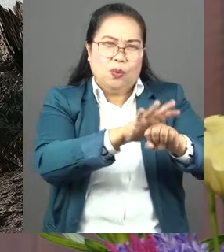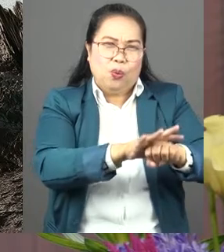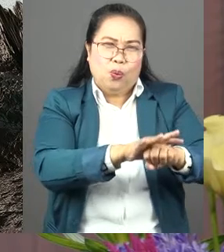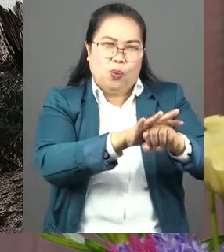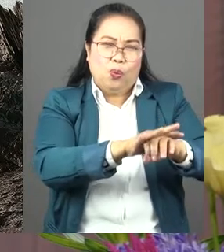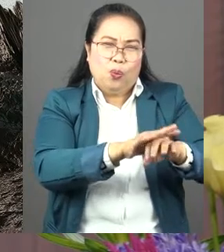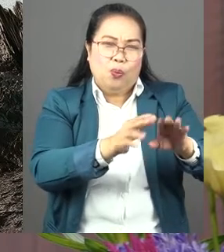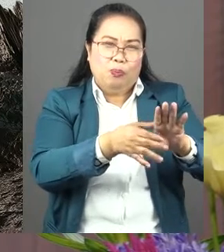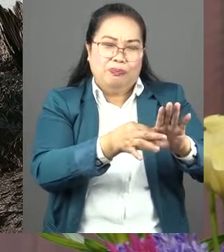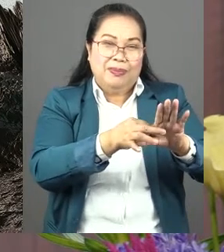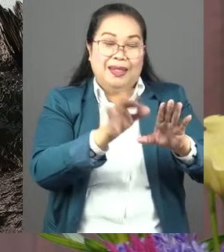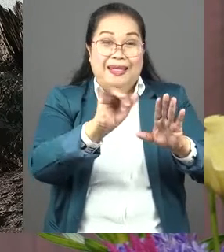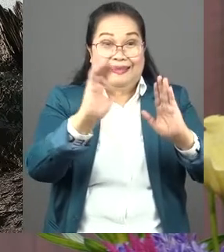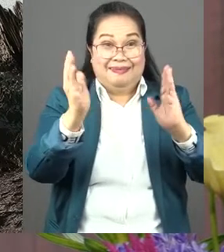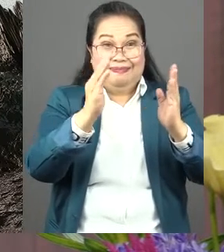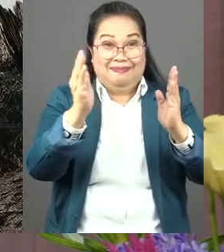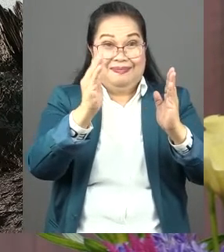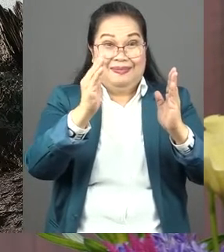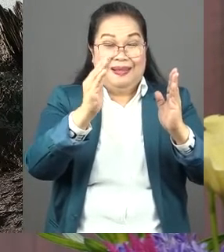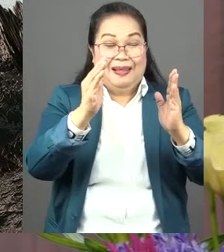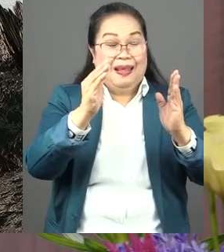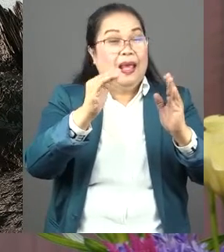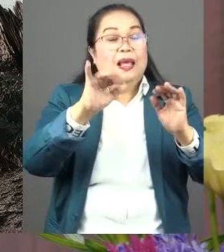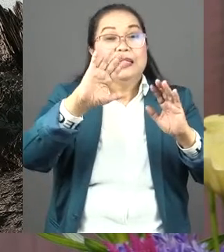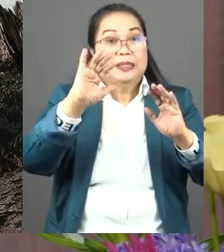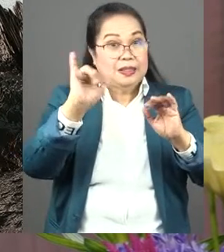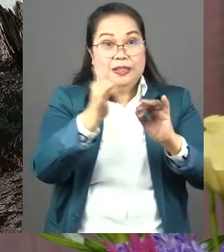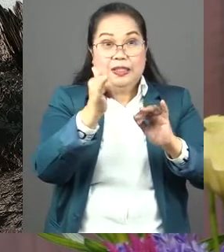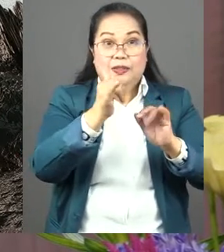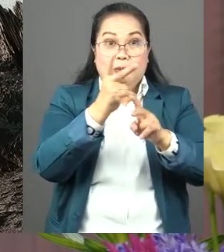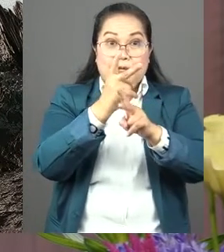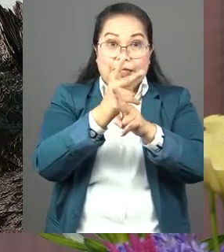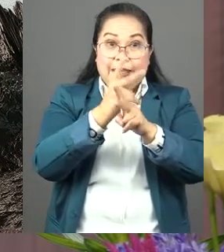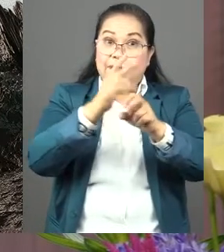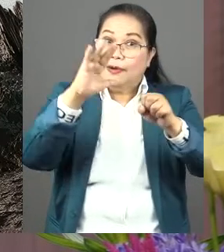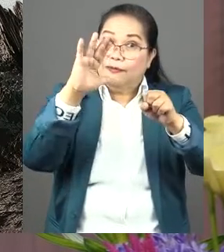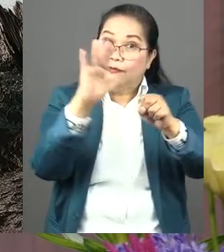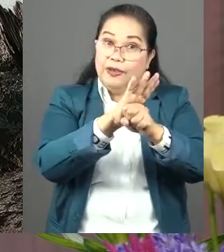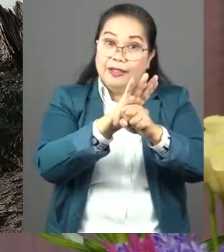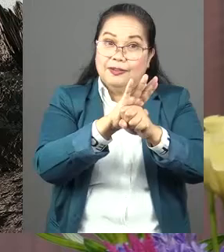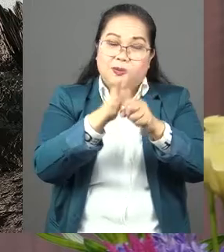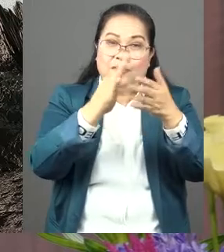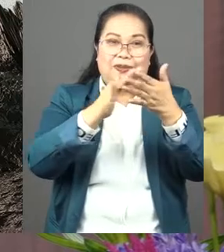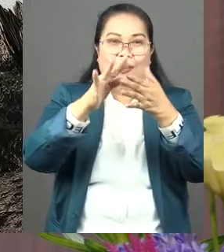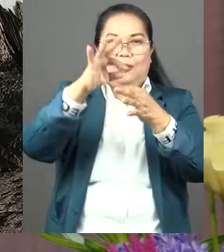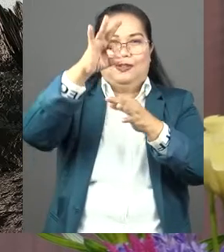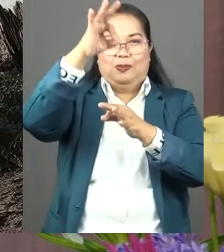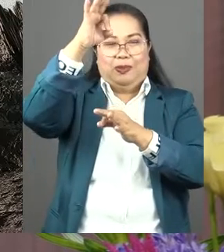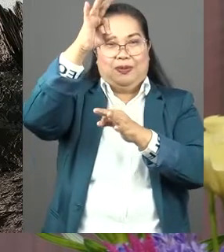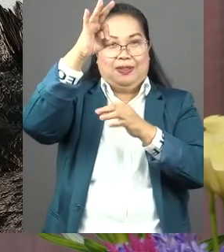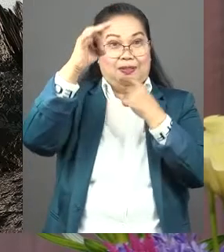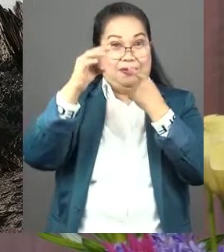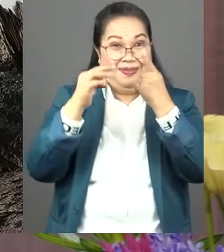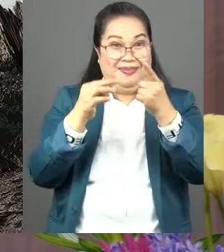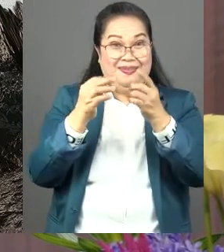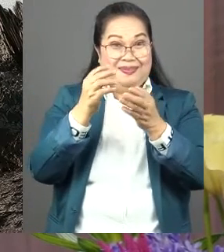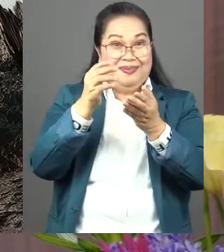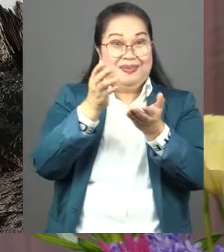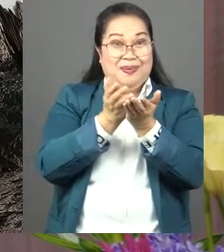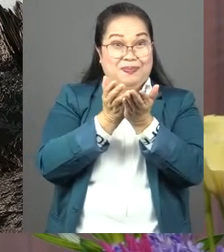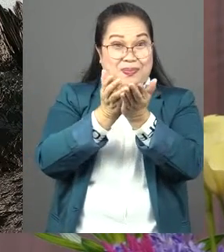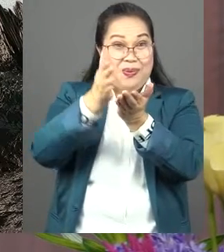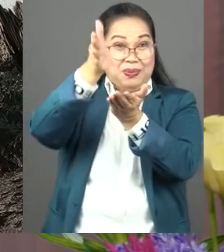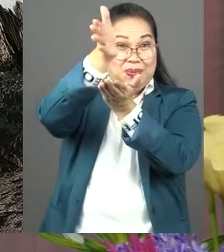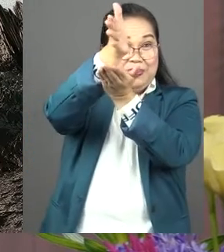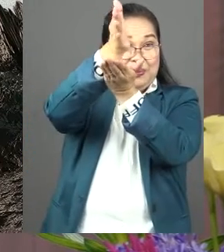all pictures of the word pleroo, which means to keep being filled with the Spirit. Have you ever seen a sailboat driven by